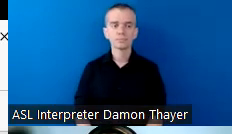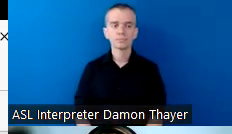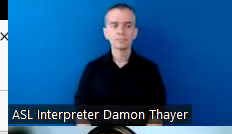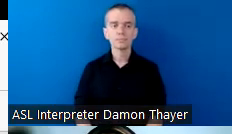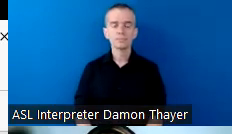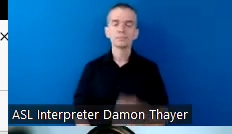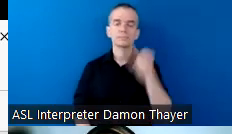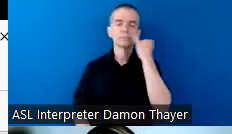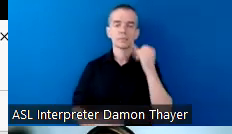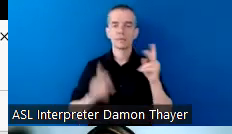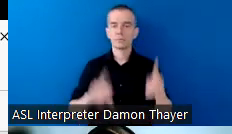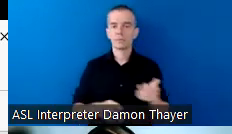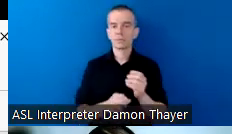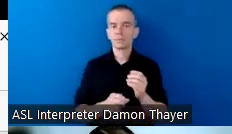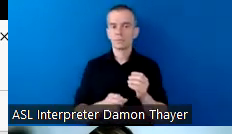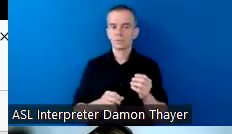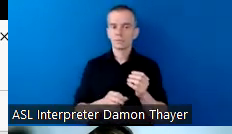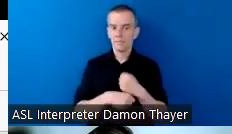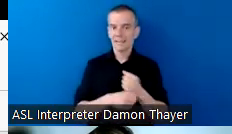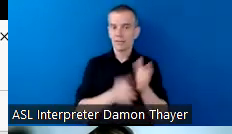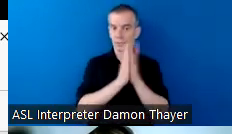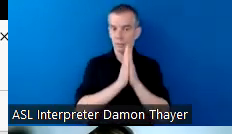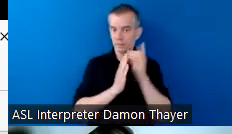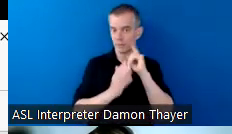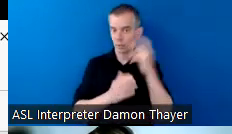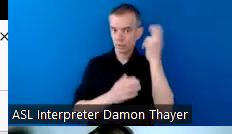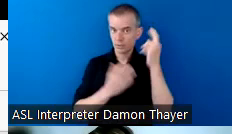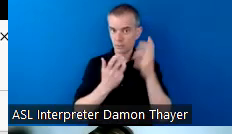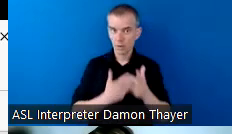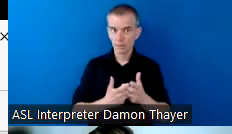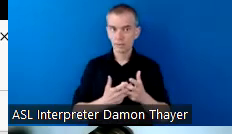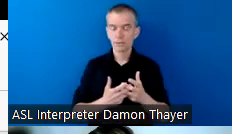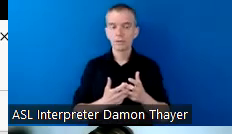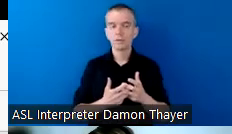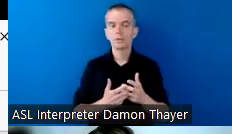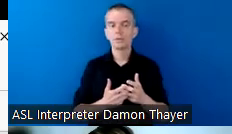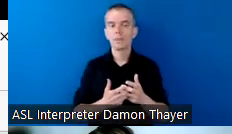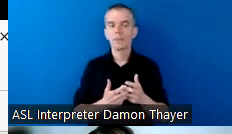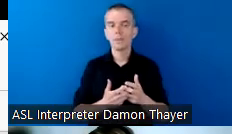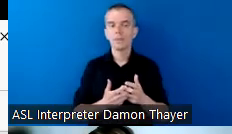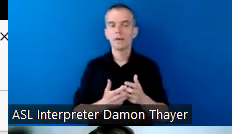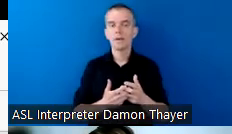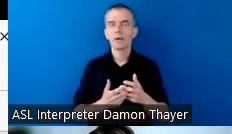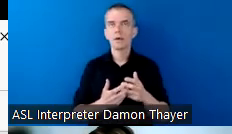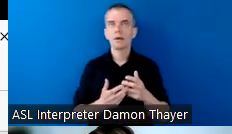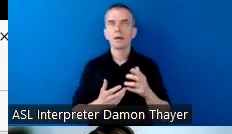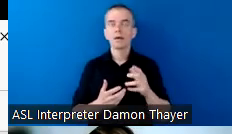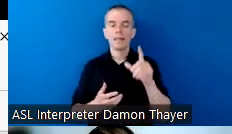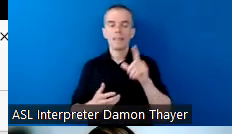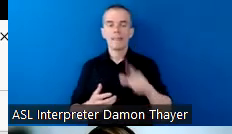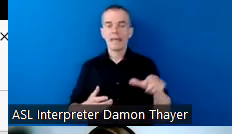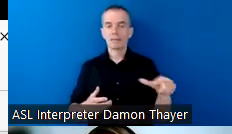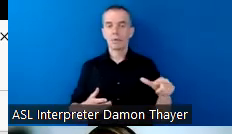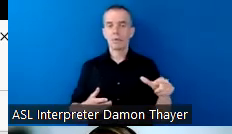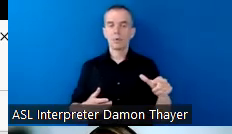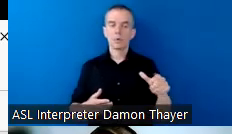reasonable accommodation request, the reasonable part of that is not the housing provider or landlord second